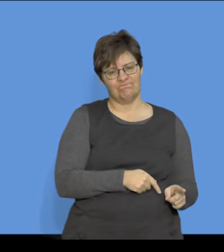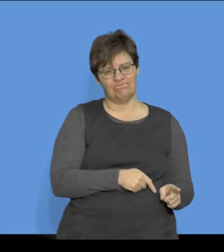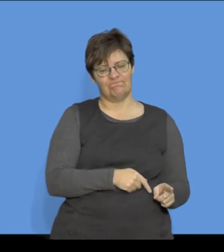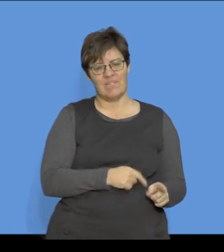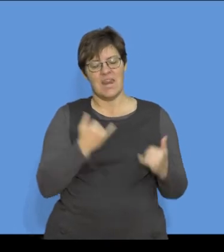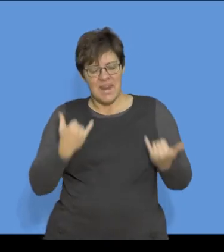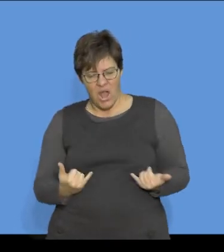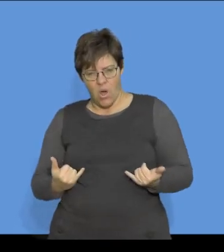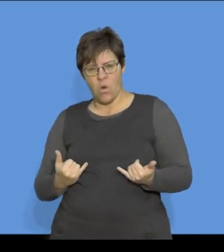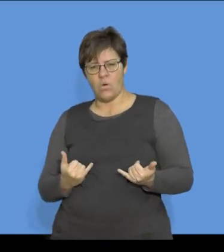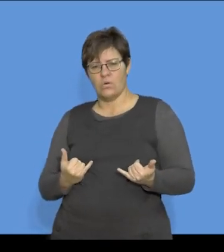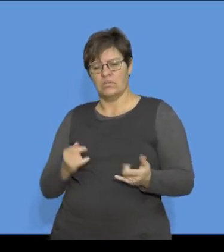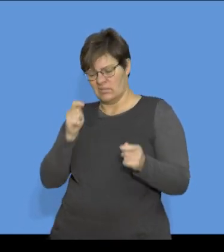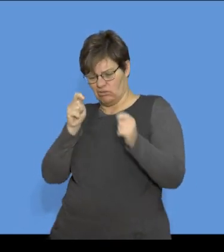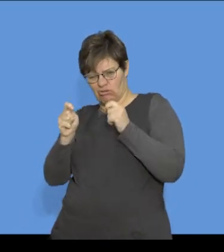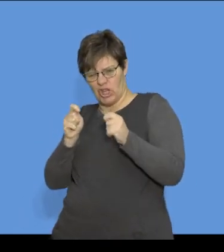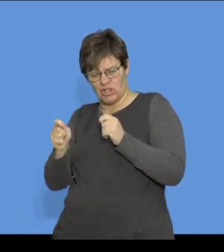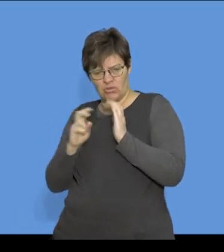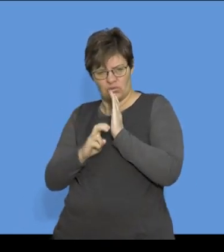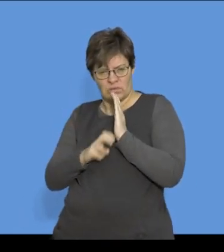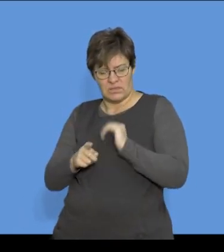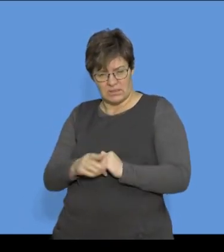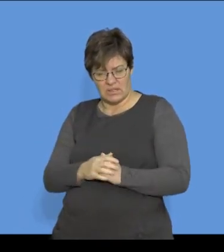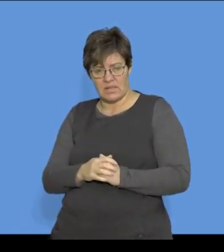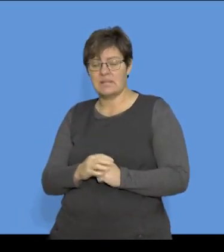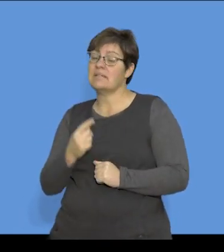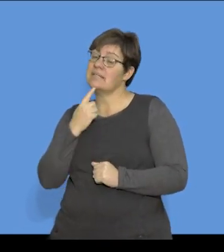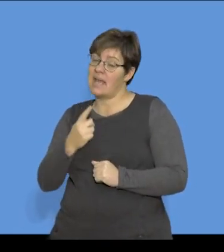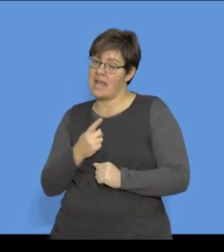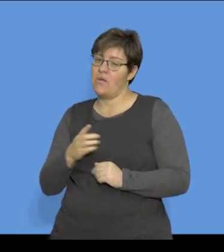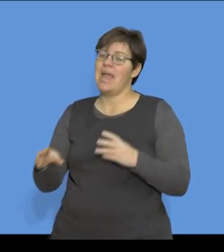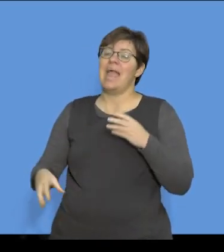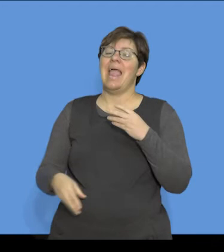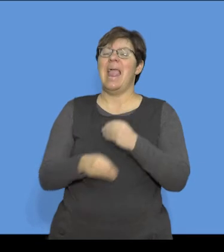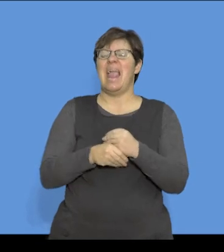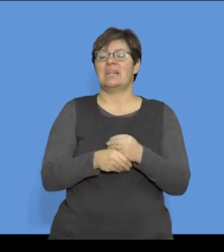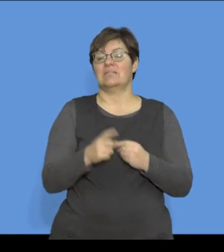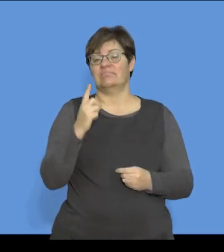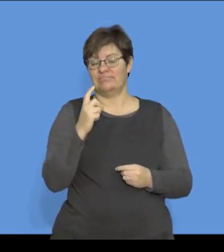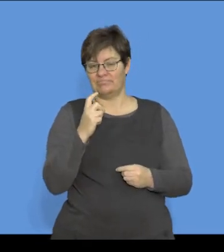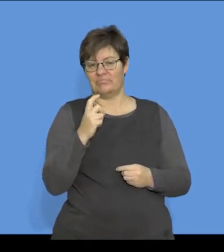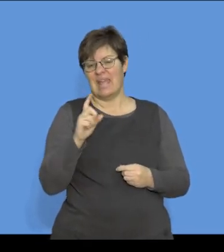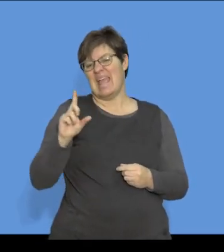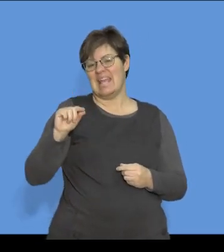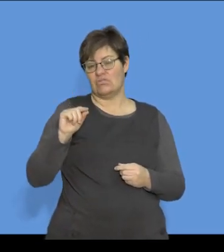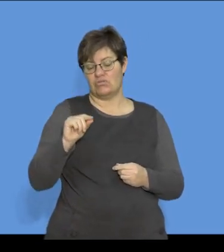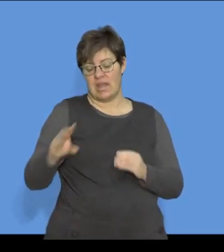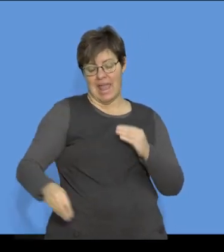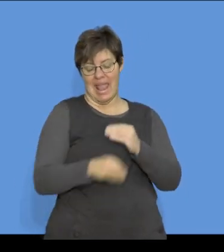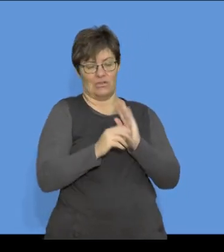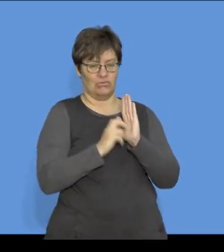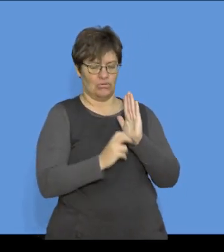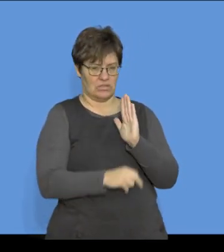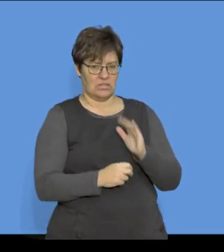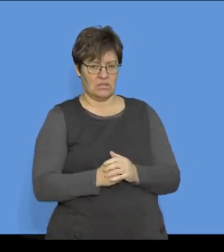we do to try and refine this? We'll then say, let's add one more interesting fact in this, to say